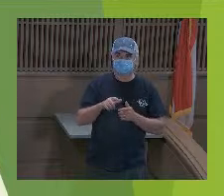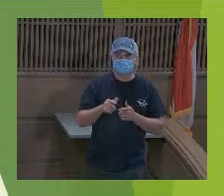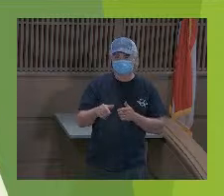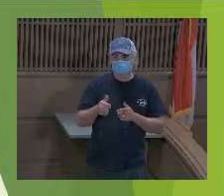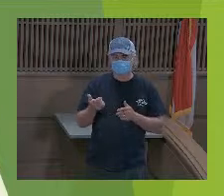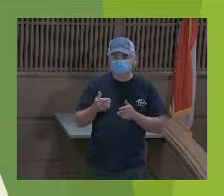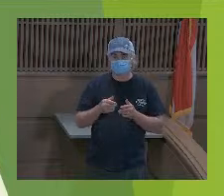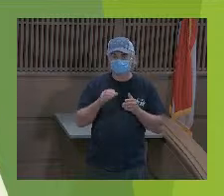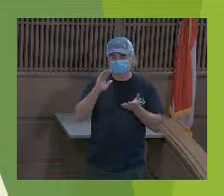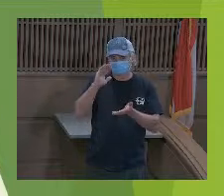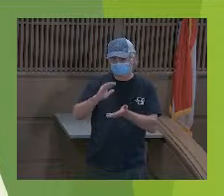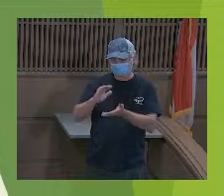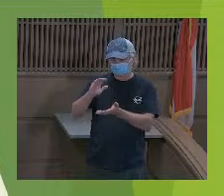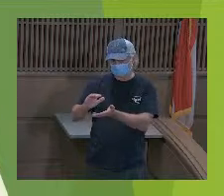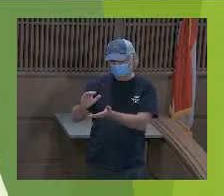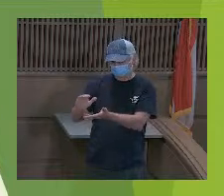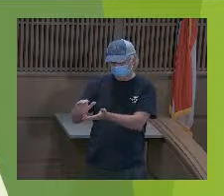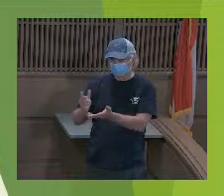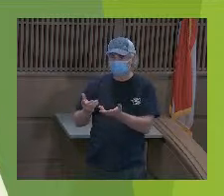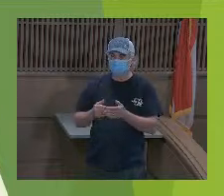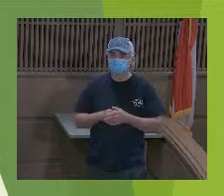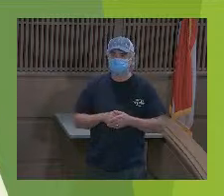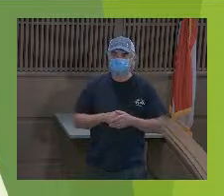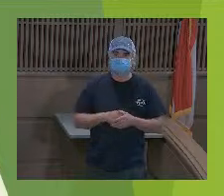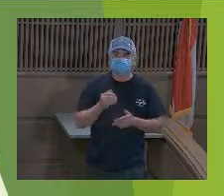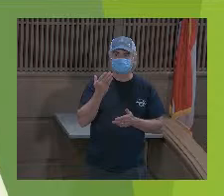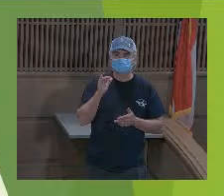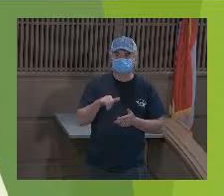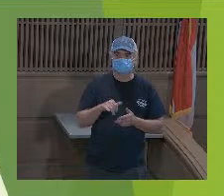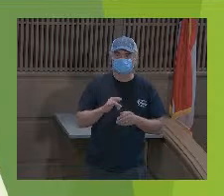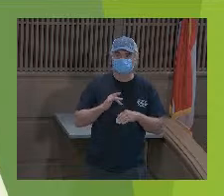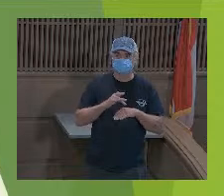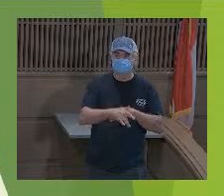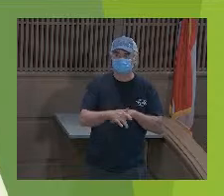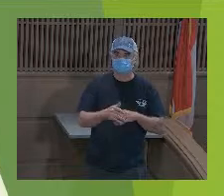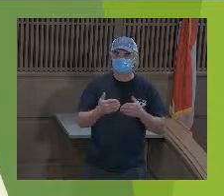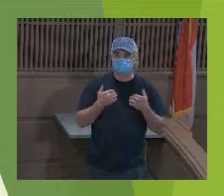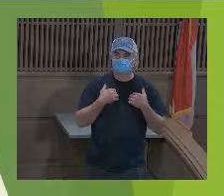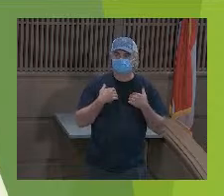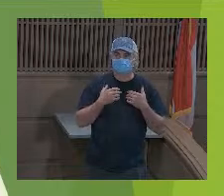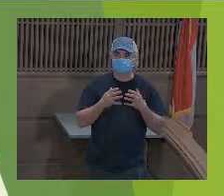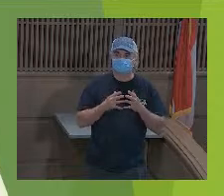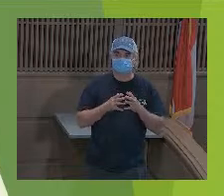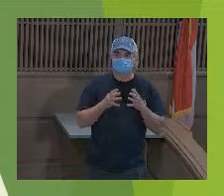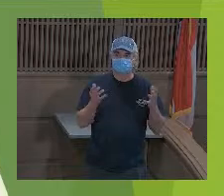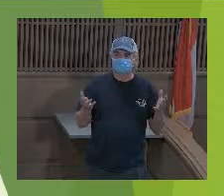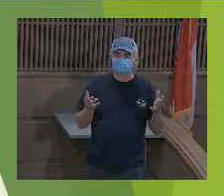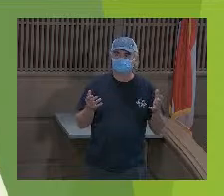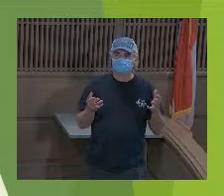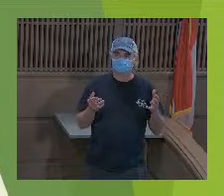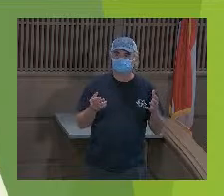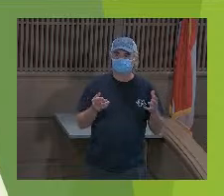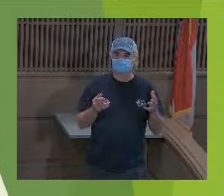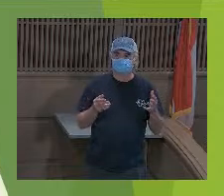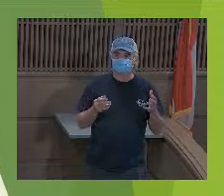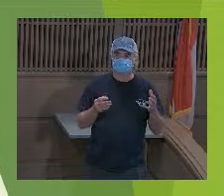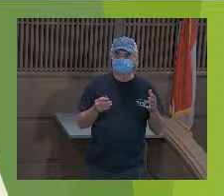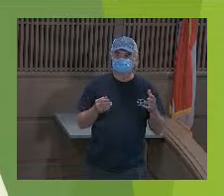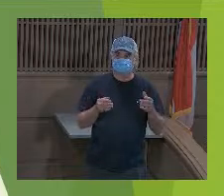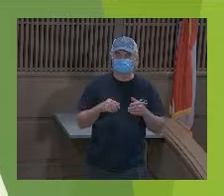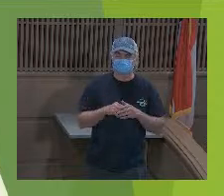Ethnicity, we know that in the early months of the pandemic, we had an overwhelming